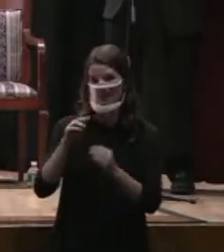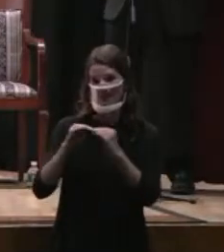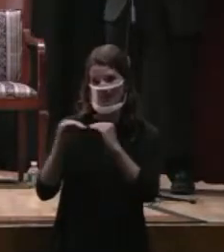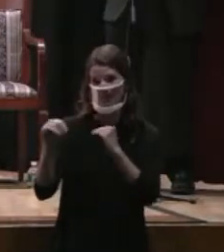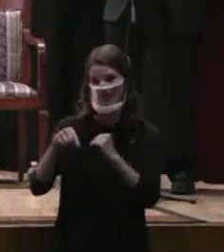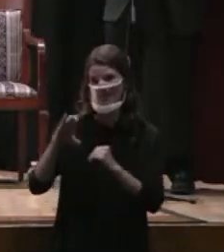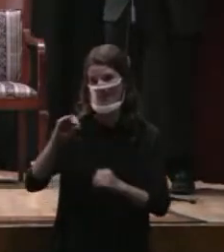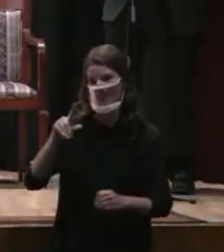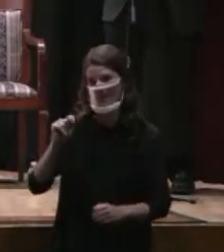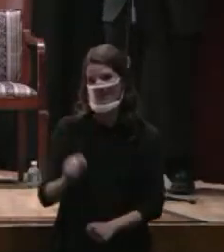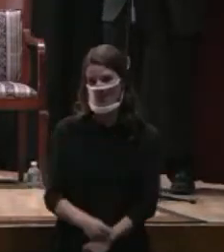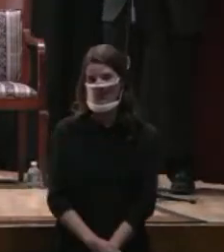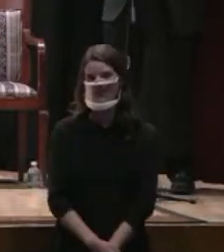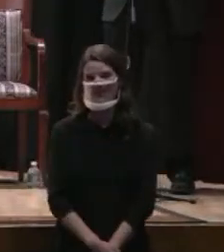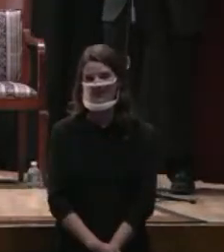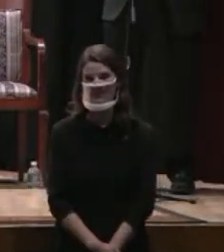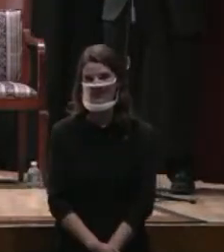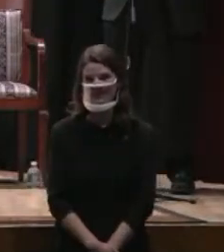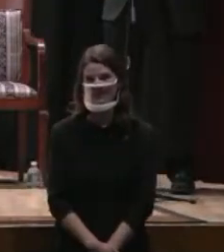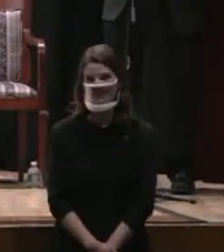October.